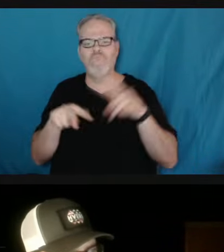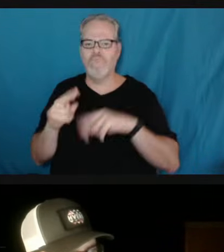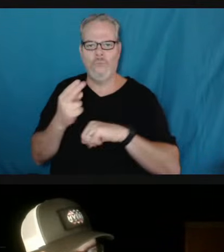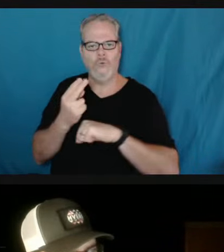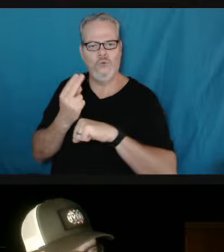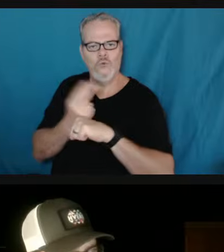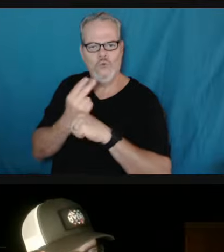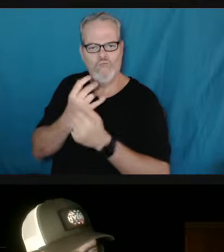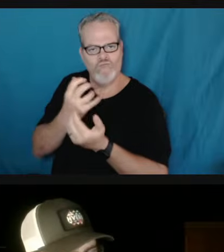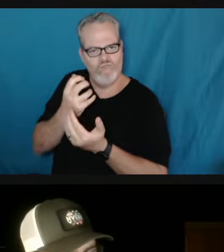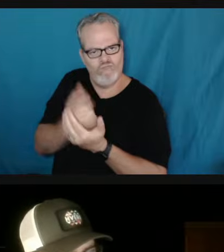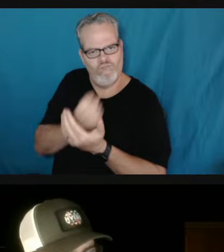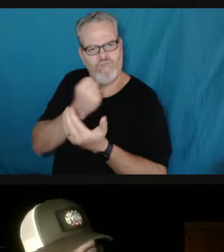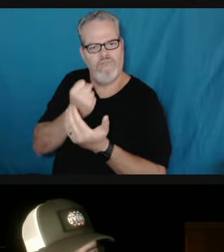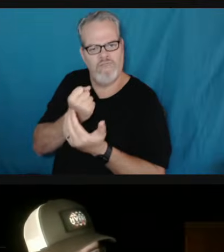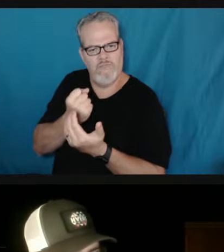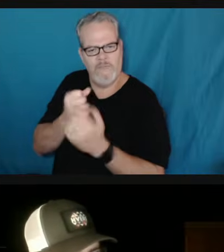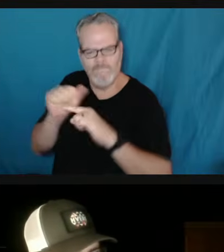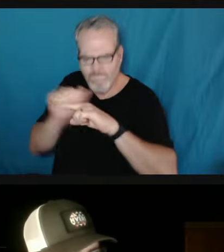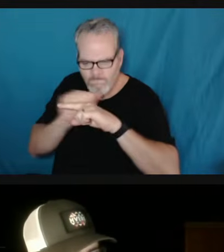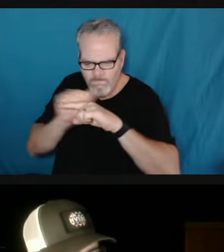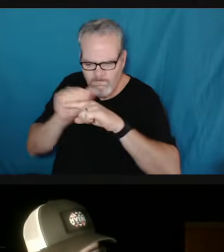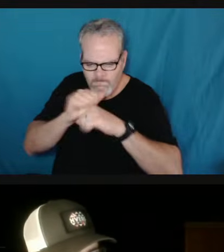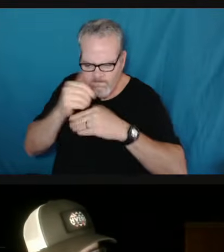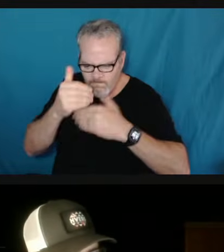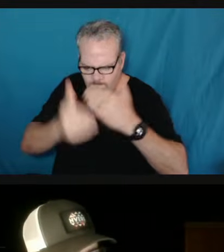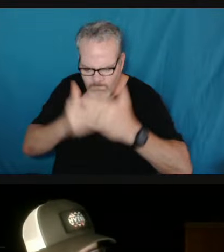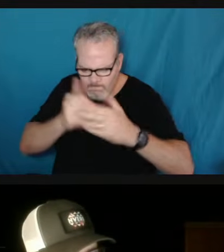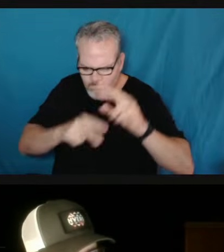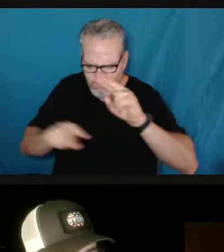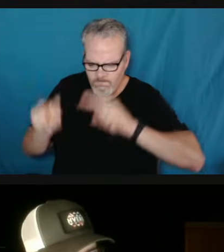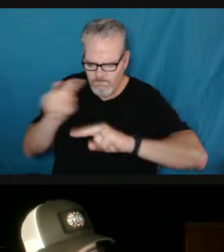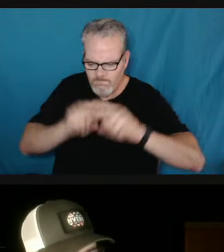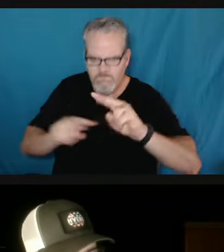ability to keep track of what the volcano might be doing.